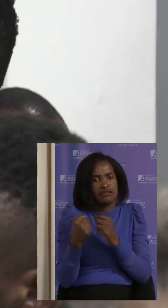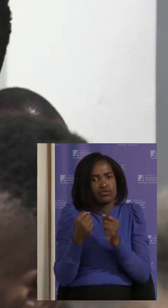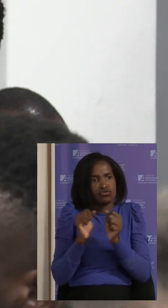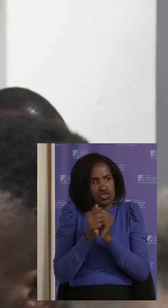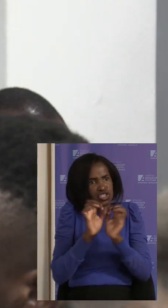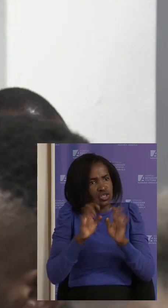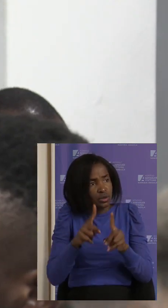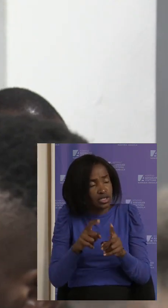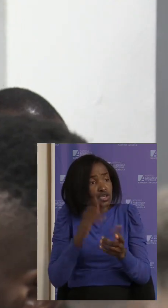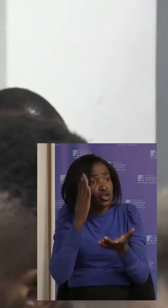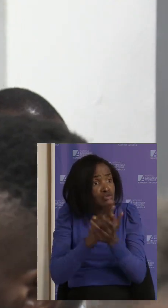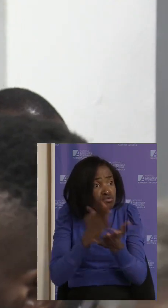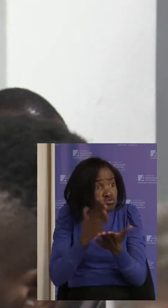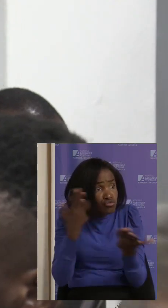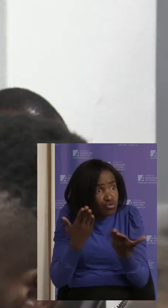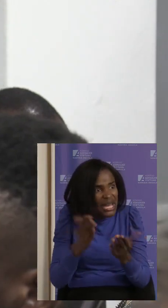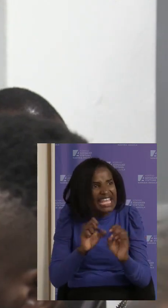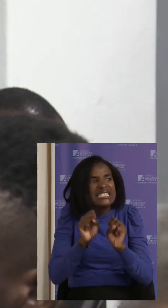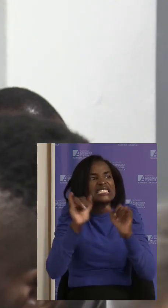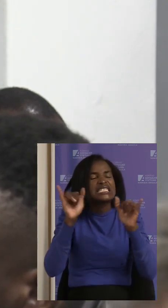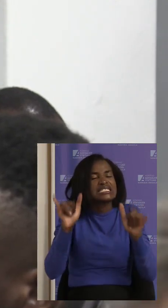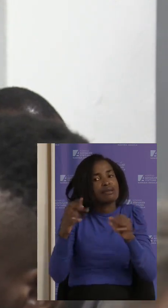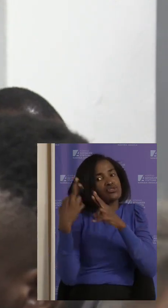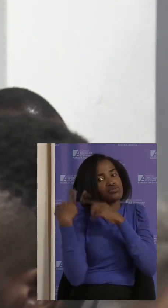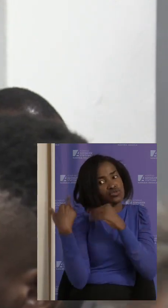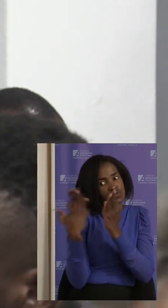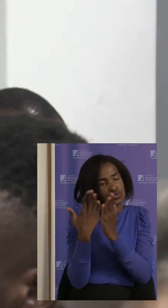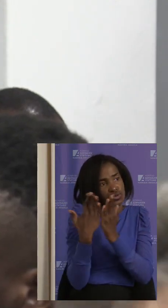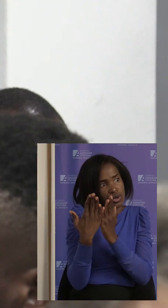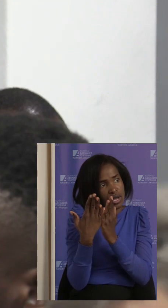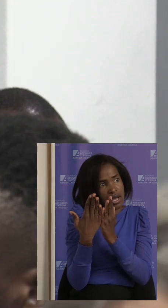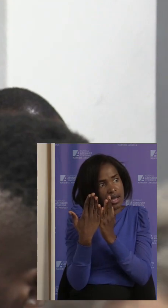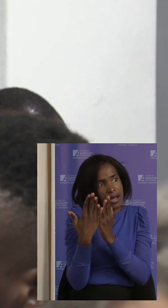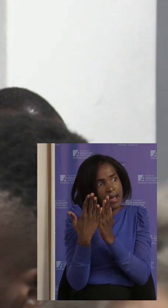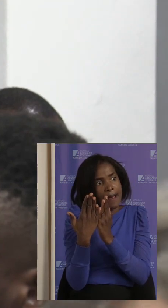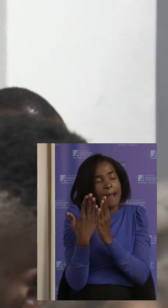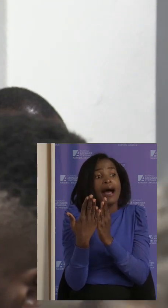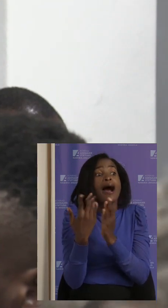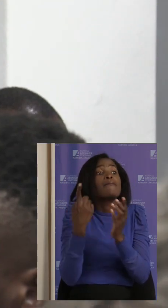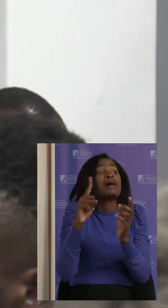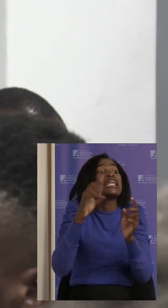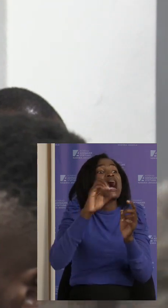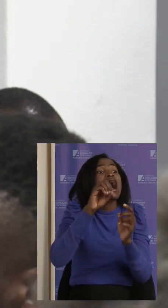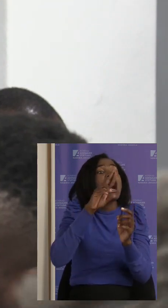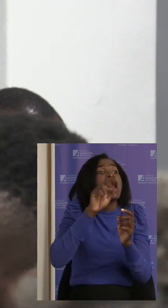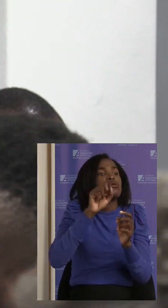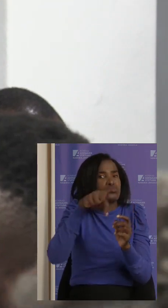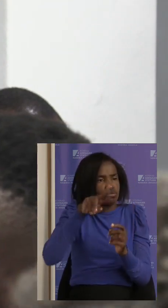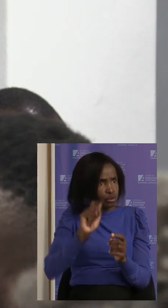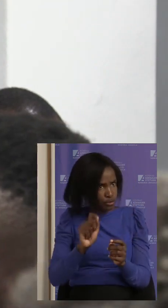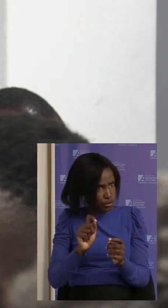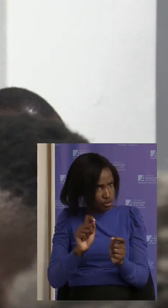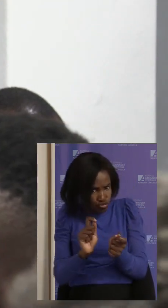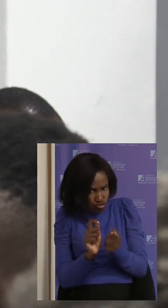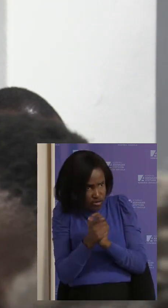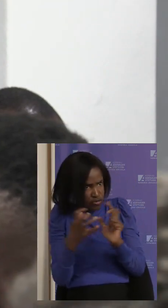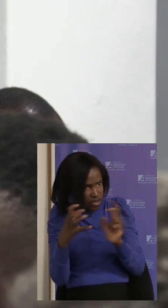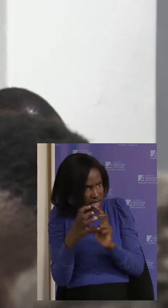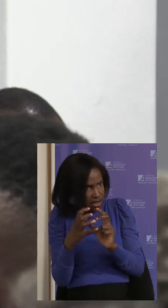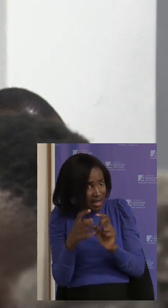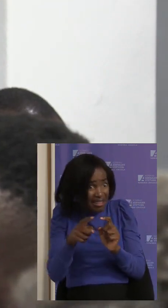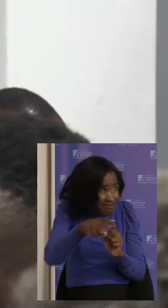Because the truth is, the system is responsible for schooling. The output which we all expect, the transformation of society, it is